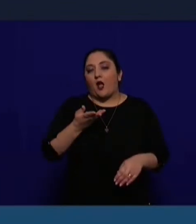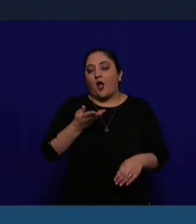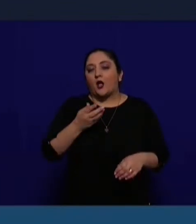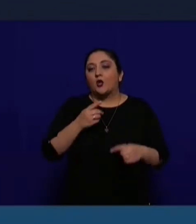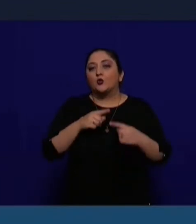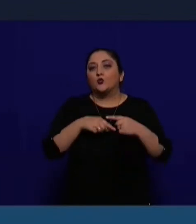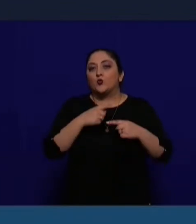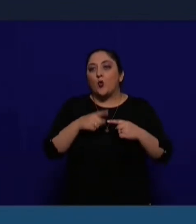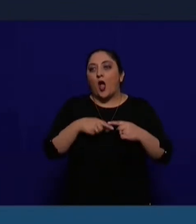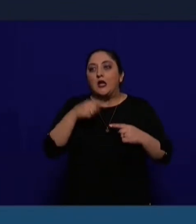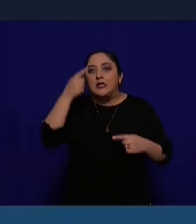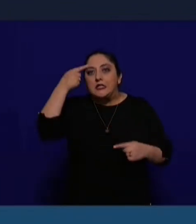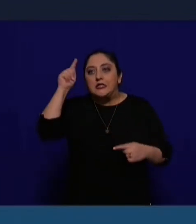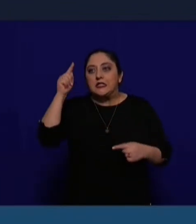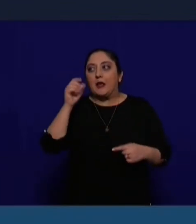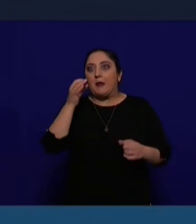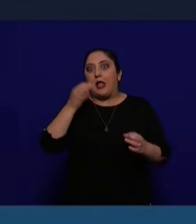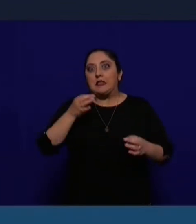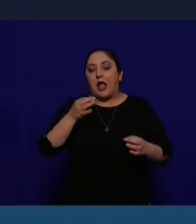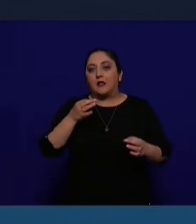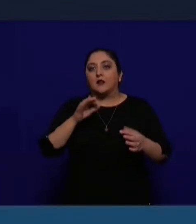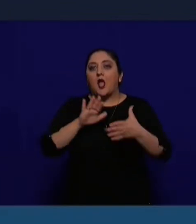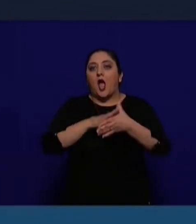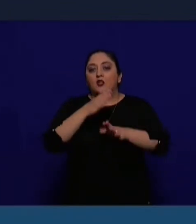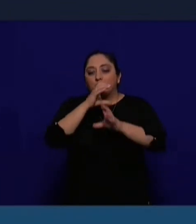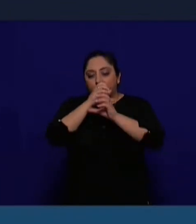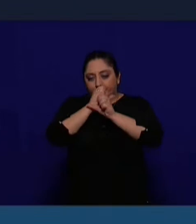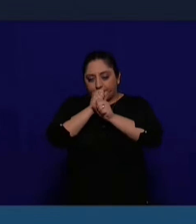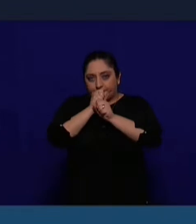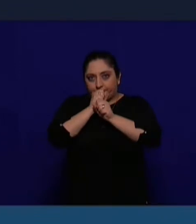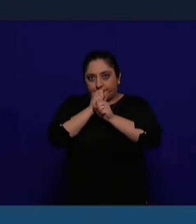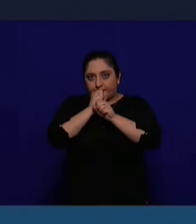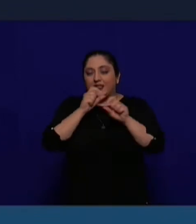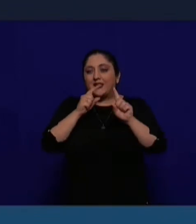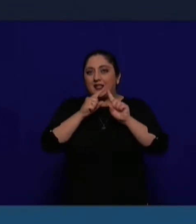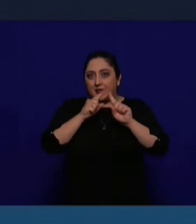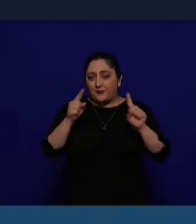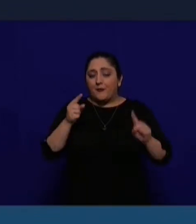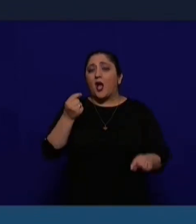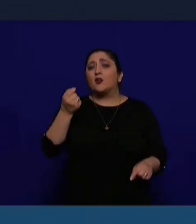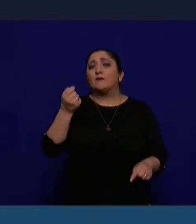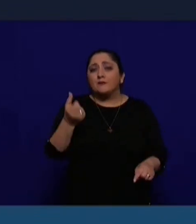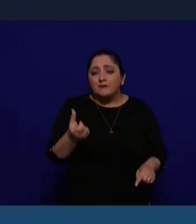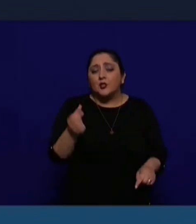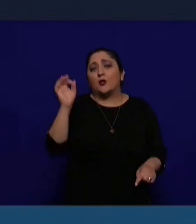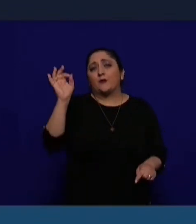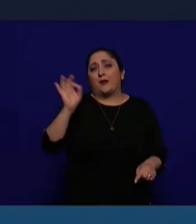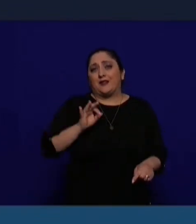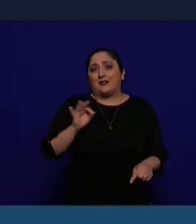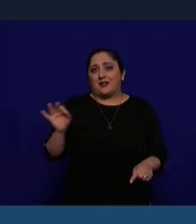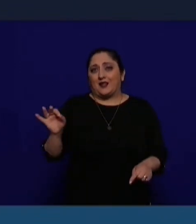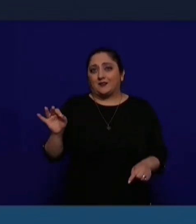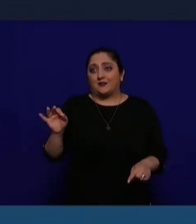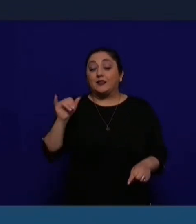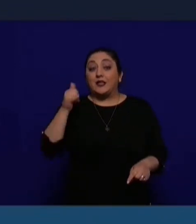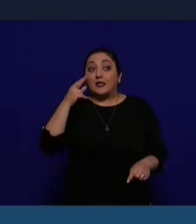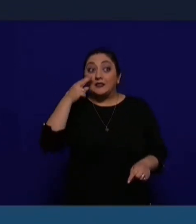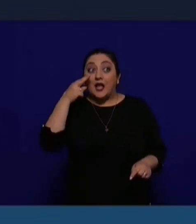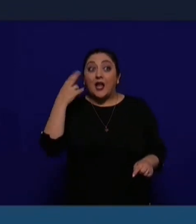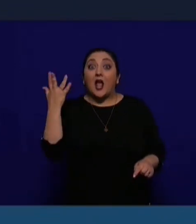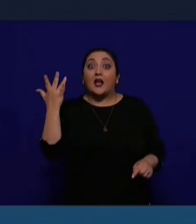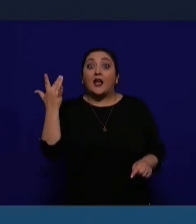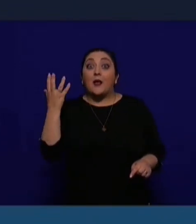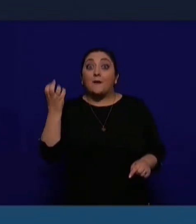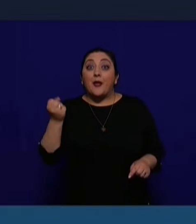jiġu identifikati, però tajjeb infakkarkom li dan huwa numru li meta tħares lejn l-ammonti ta' persuni